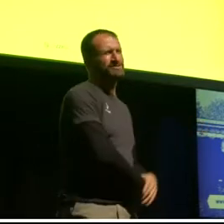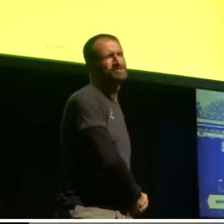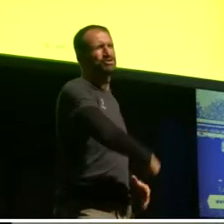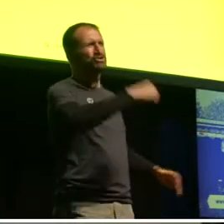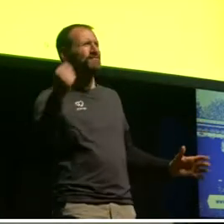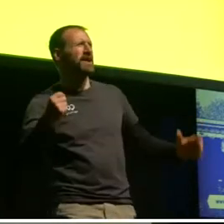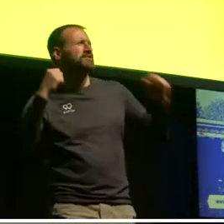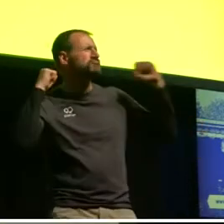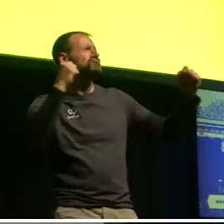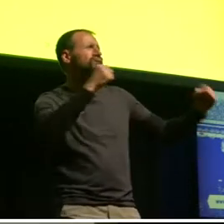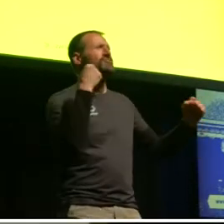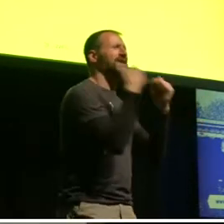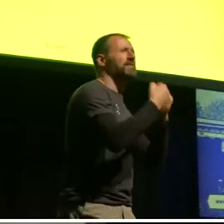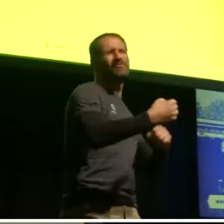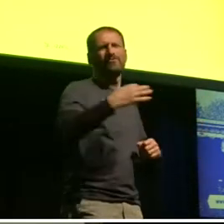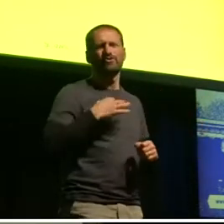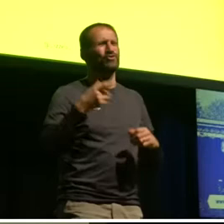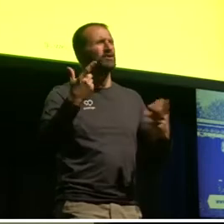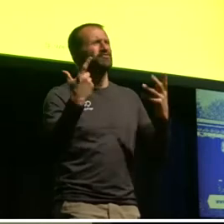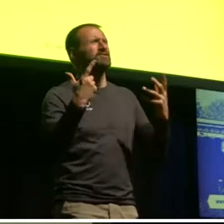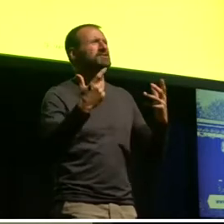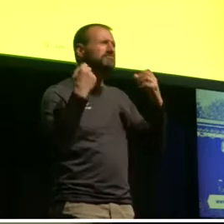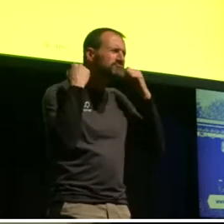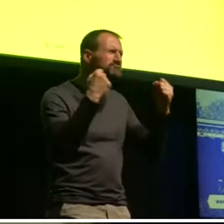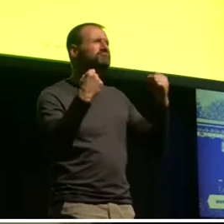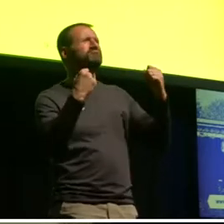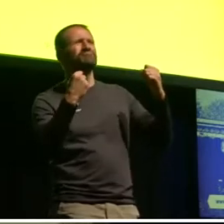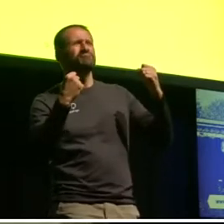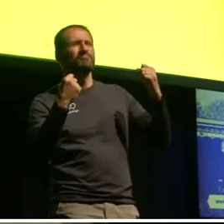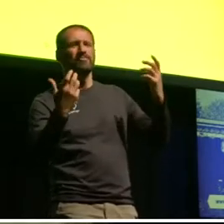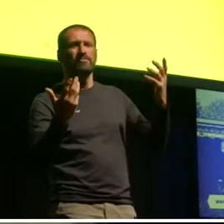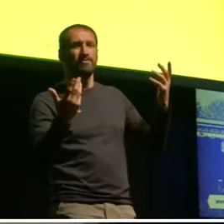me. He always had this powerful shield.